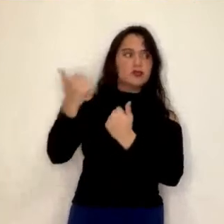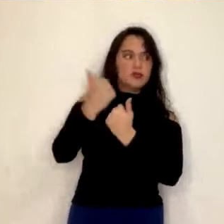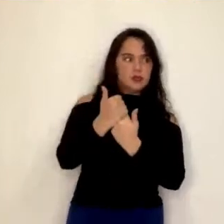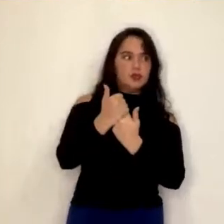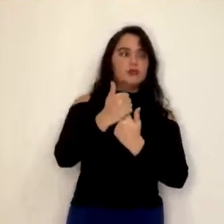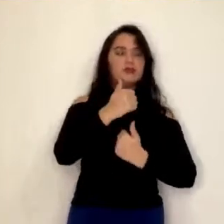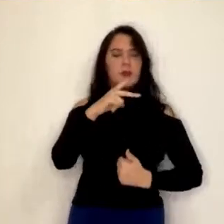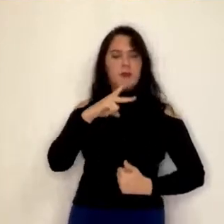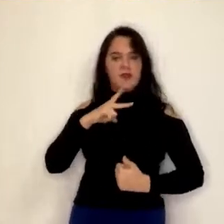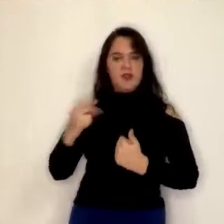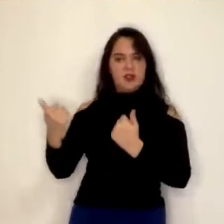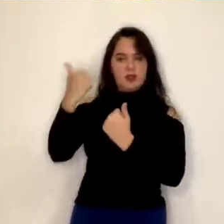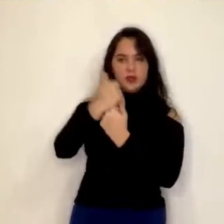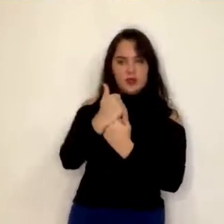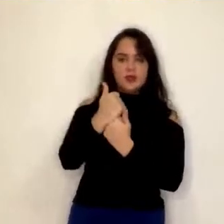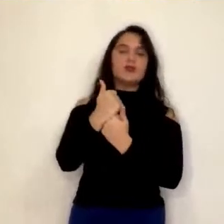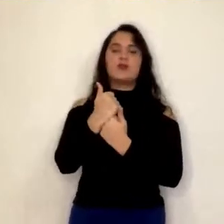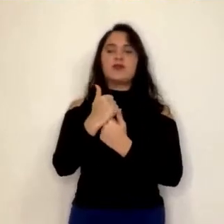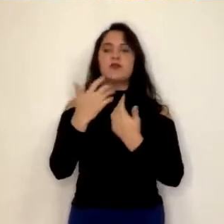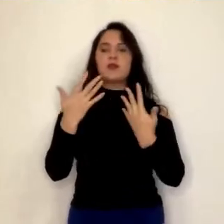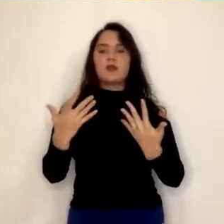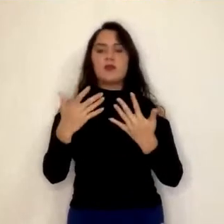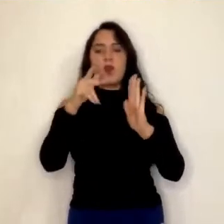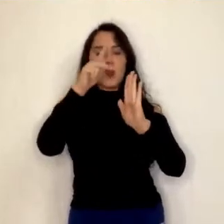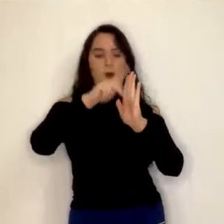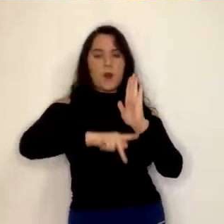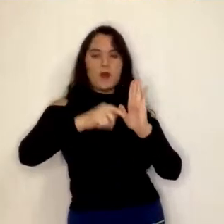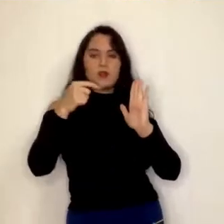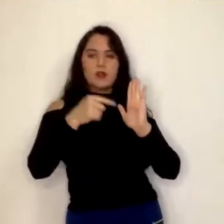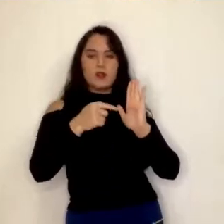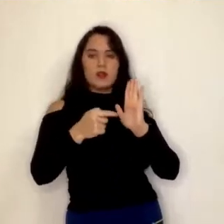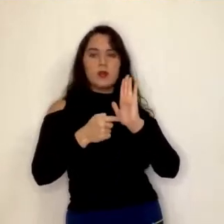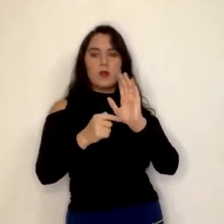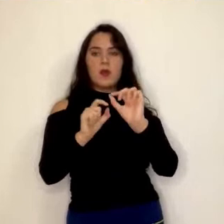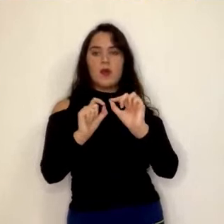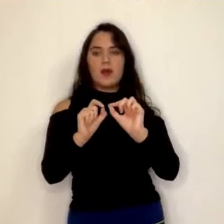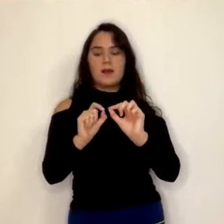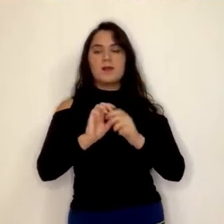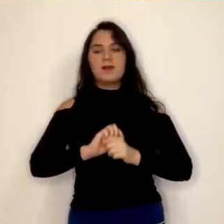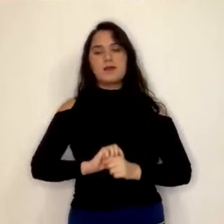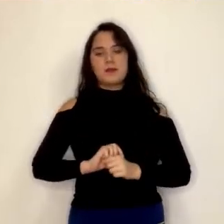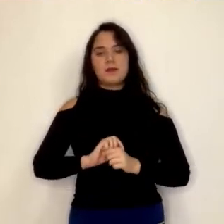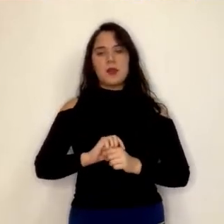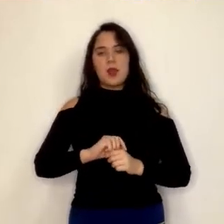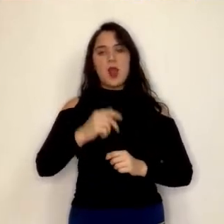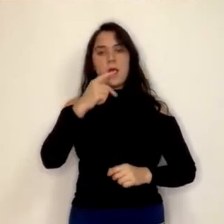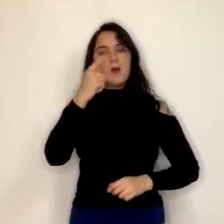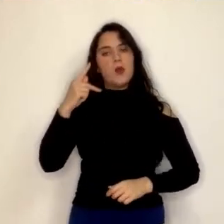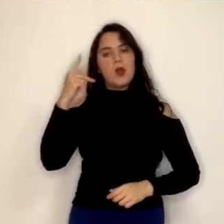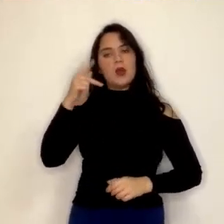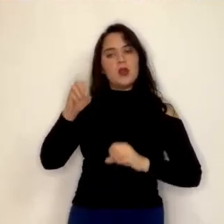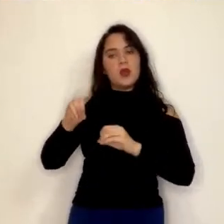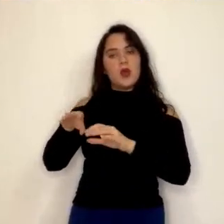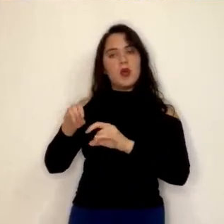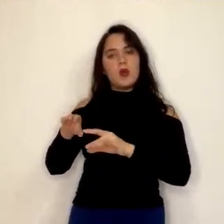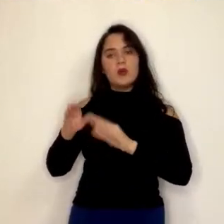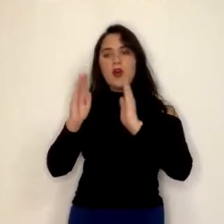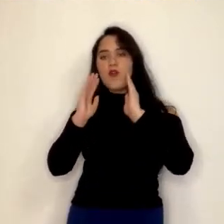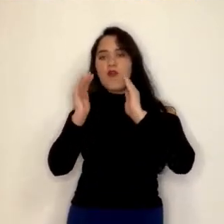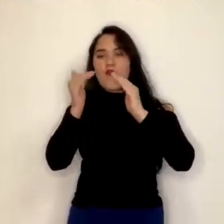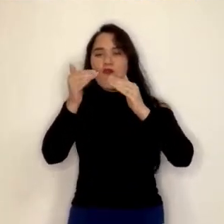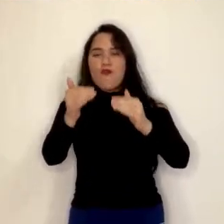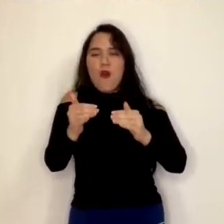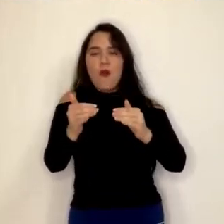in detriment of public institutions, and it predicts redirecting educational